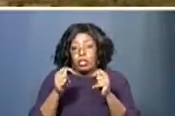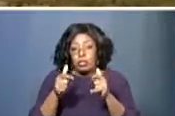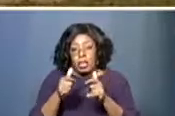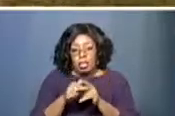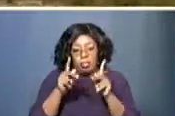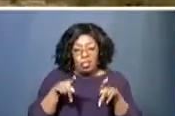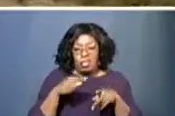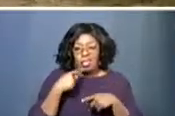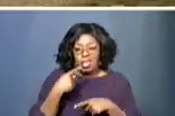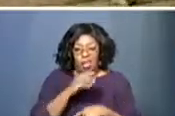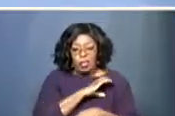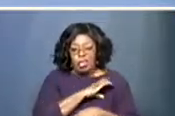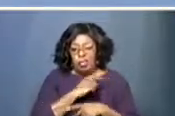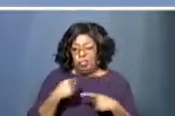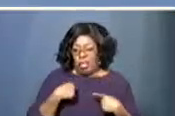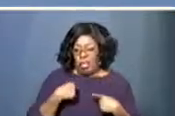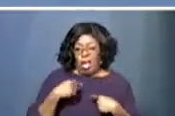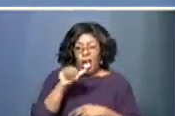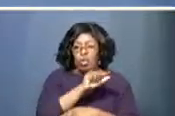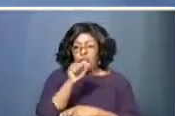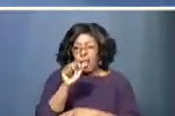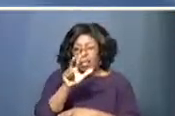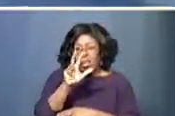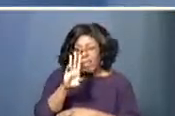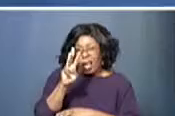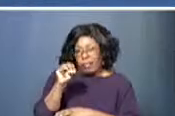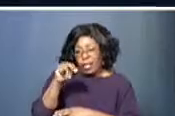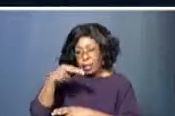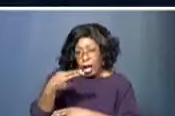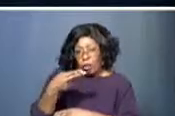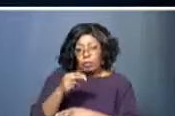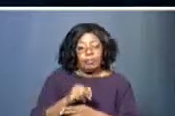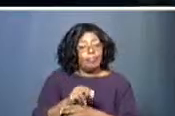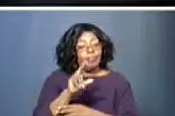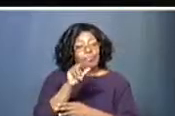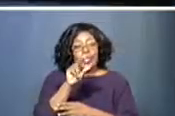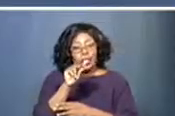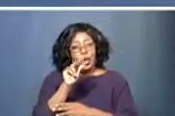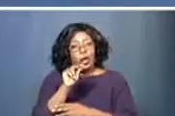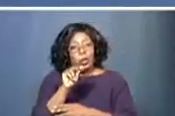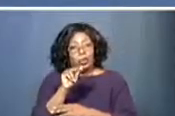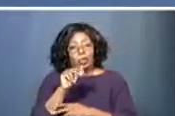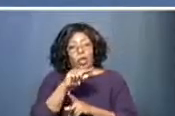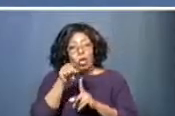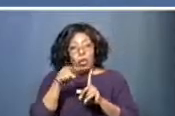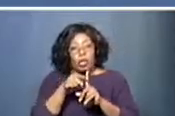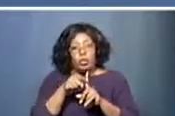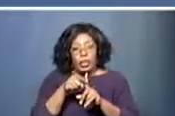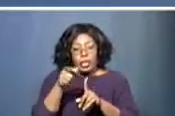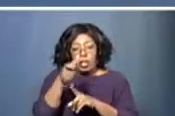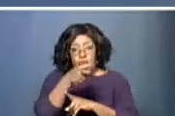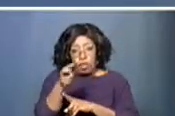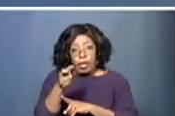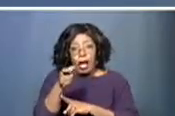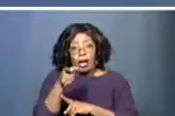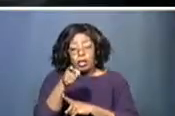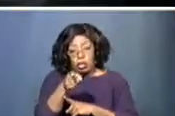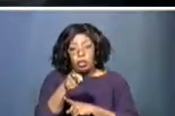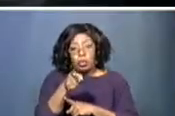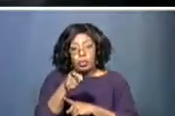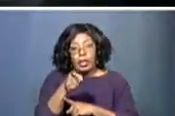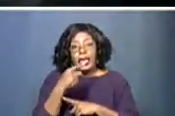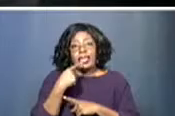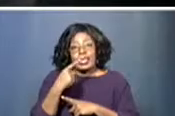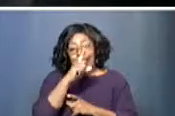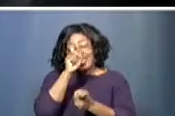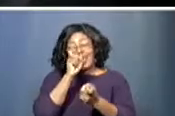say, well, you know, officer, I was only doing 30 miles per hour. No, because the gun not only picks you up at the distance that you recorded at, but it also gives you a ticket.